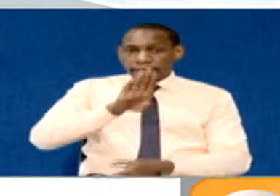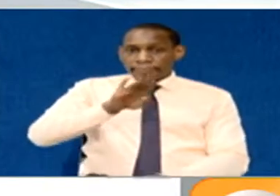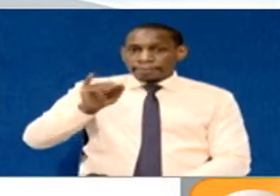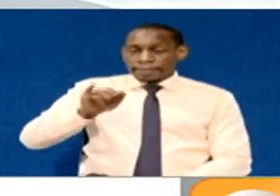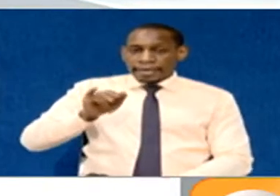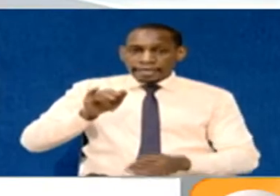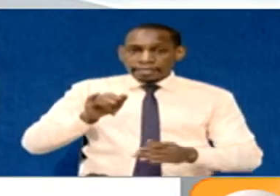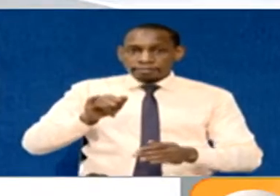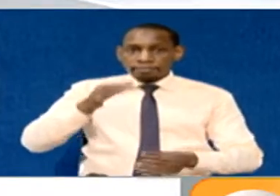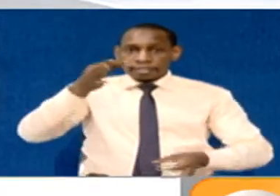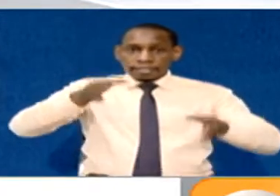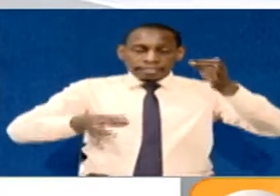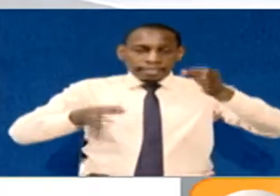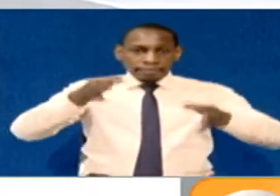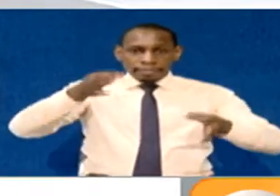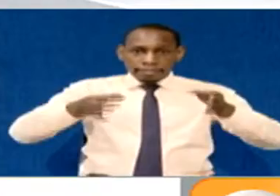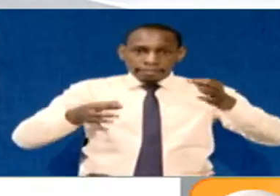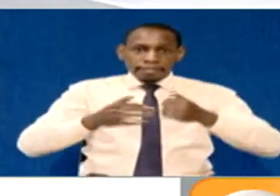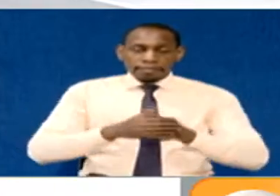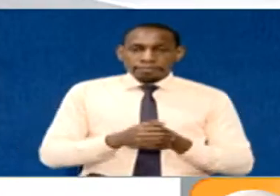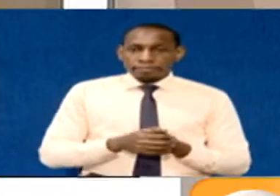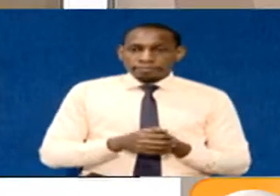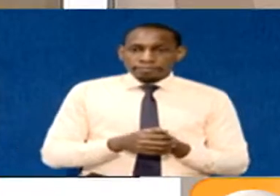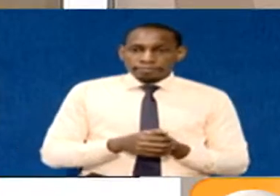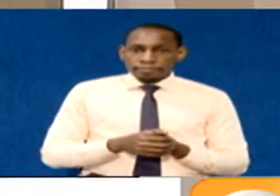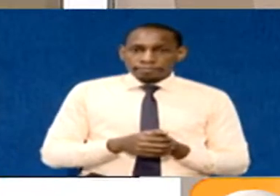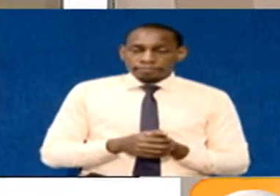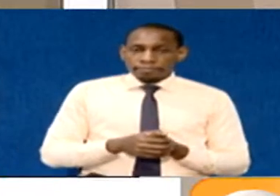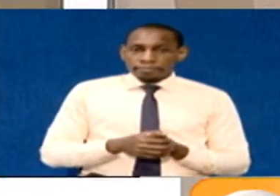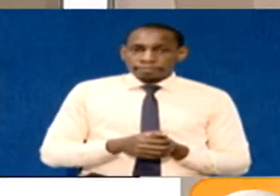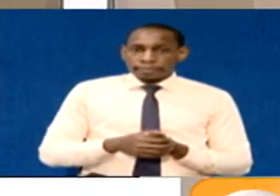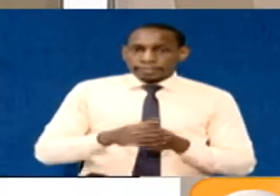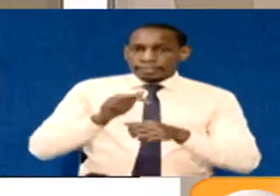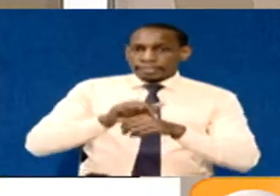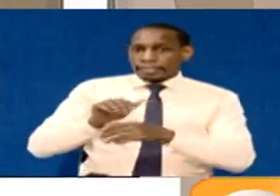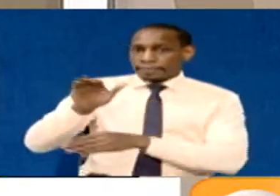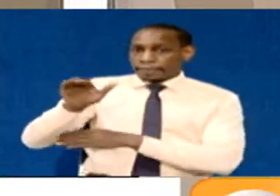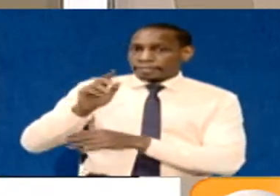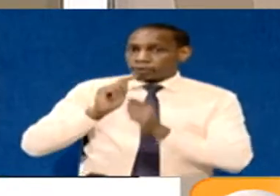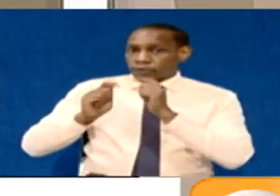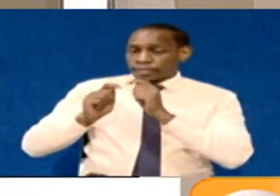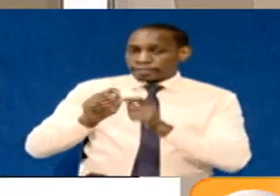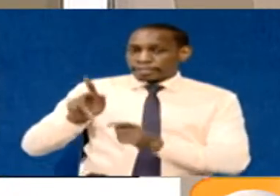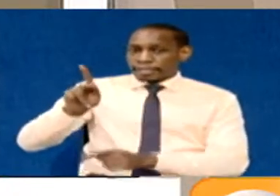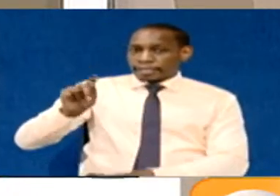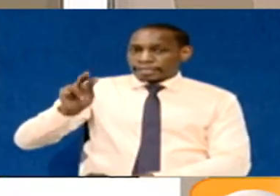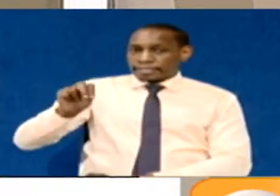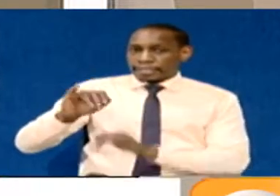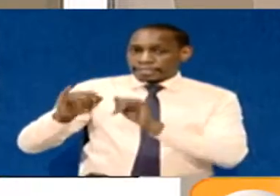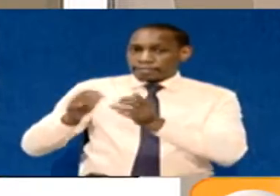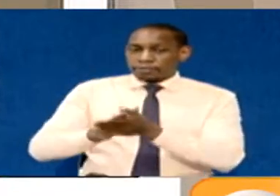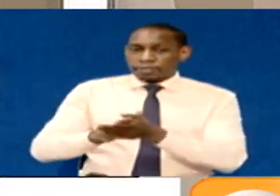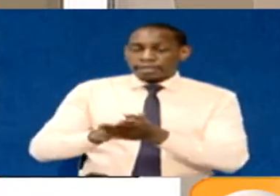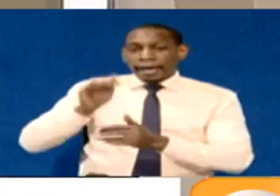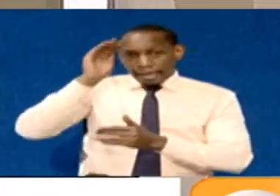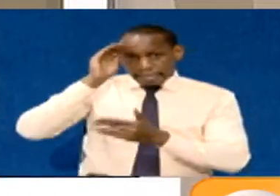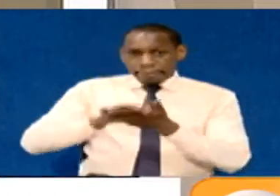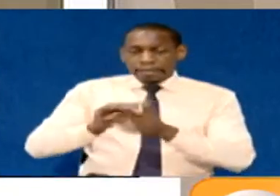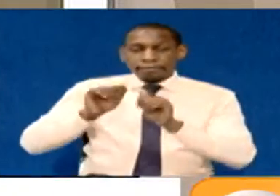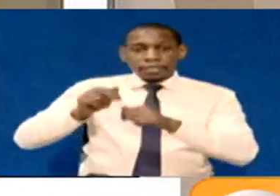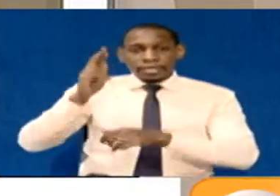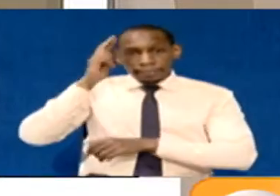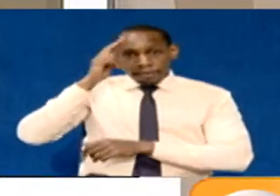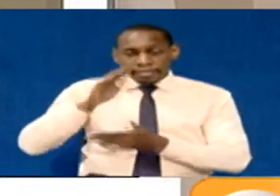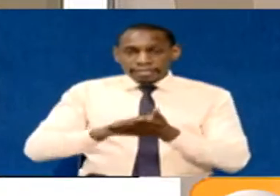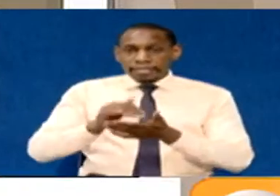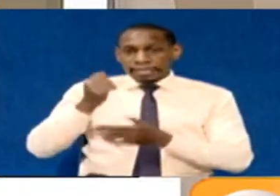ruling, the ruling that rejected BBI by the five-judge bench. When he was asked in that interview by KTN News, he said, yes, he believes that could be a reason. So